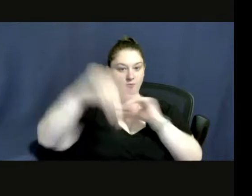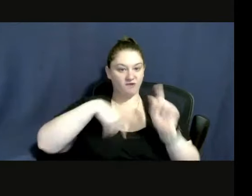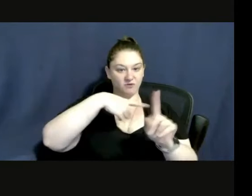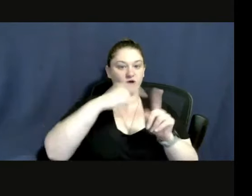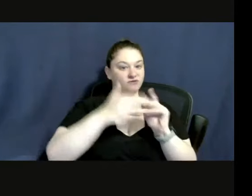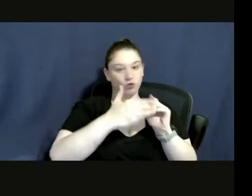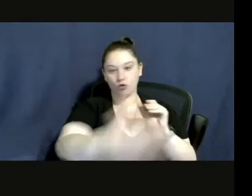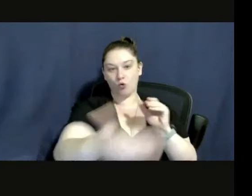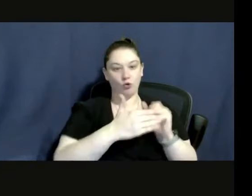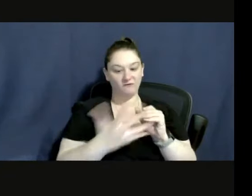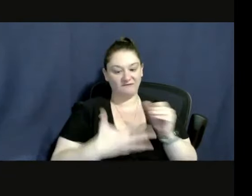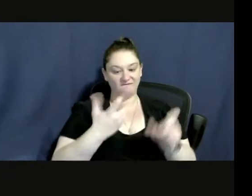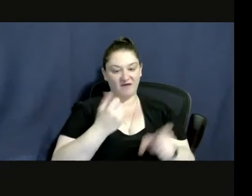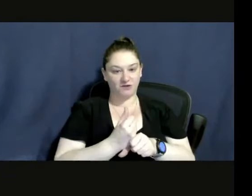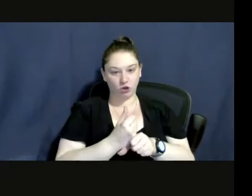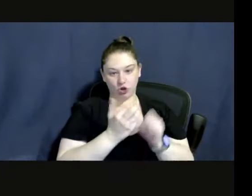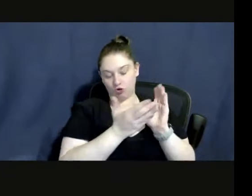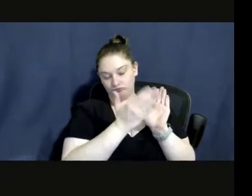period.